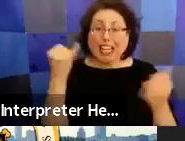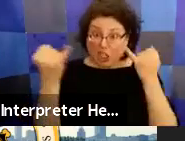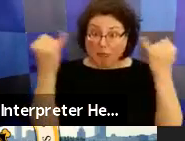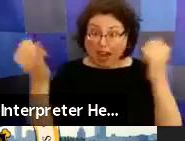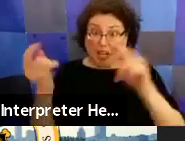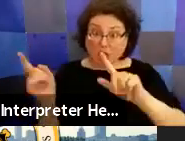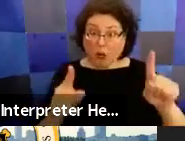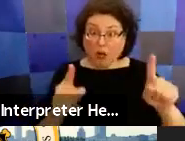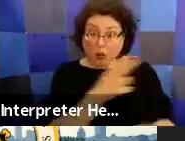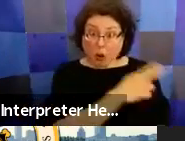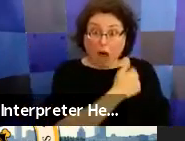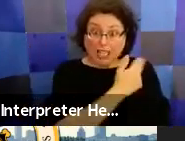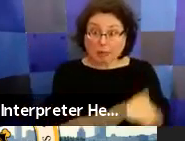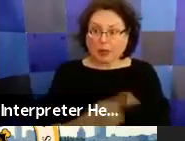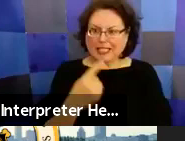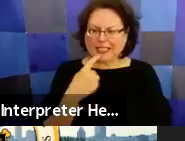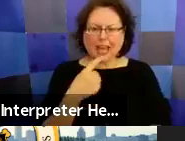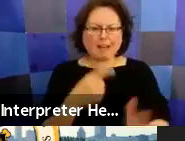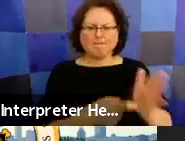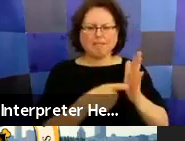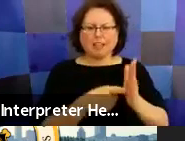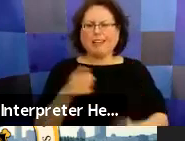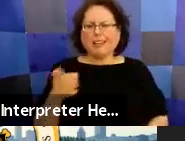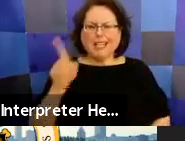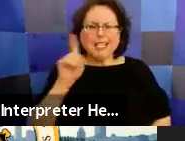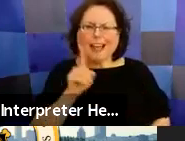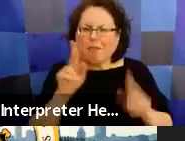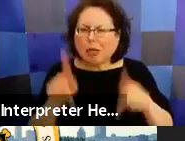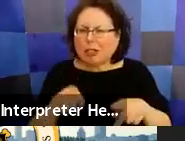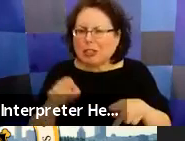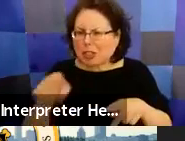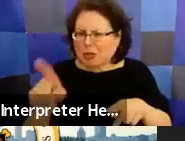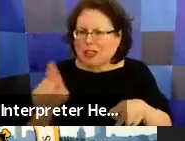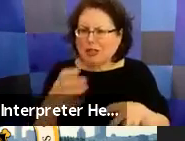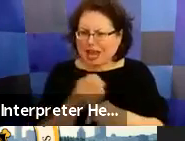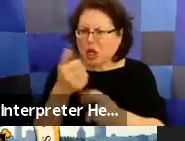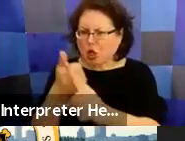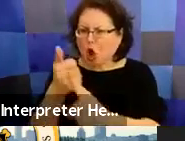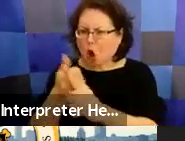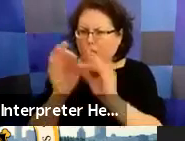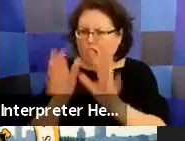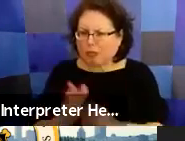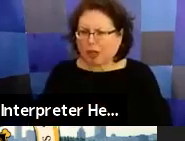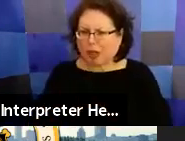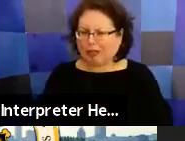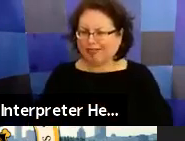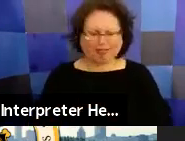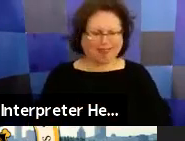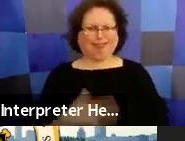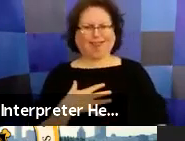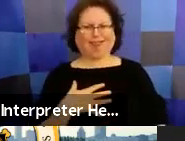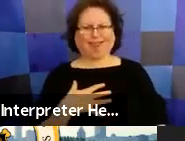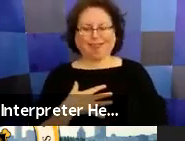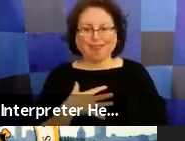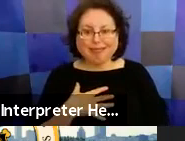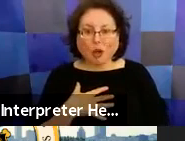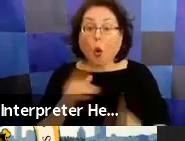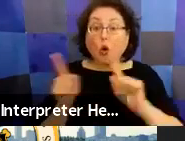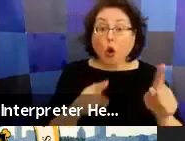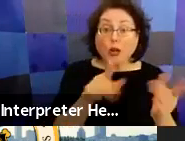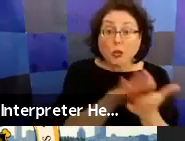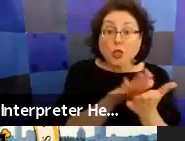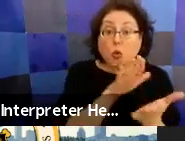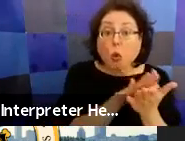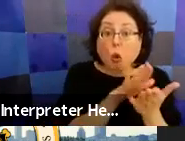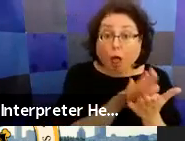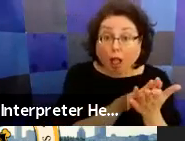demanding that a member of the deaf community provide his or her own interpreter? Or can you imagine, you know, going to a school